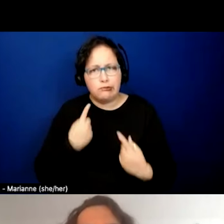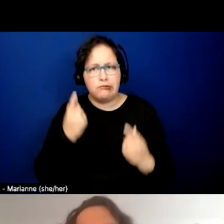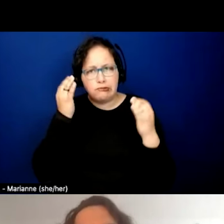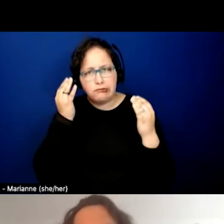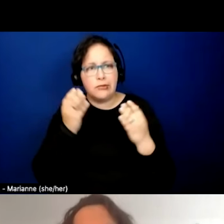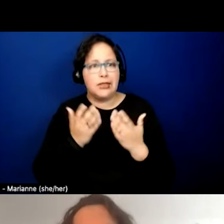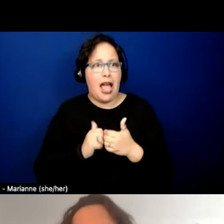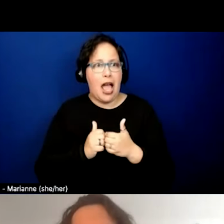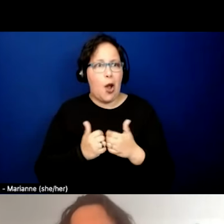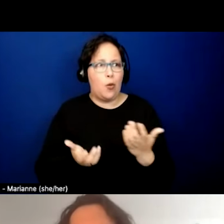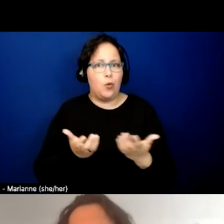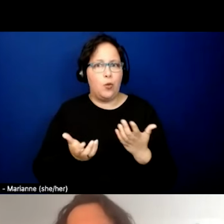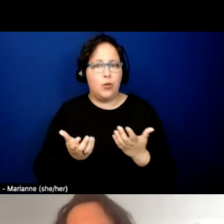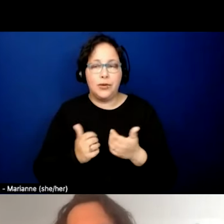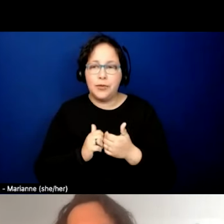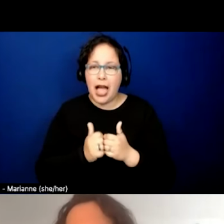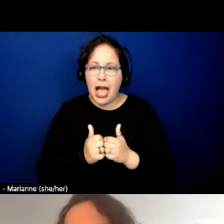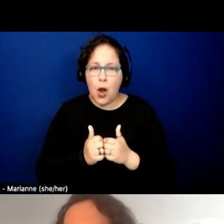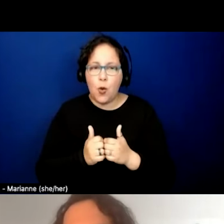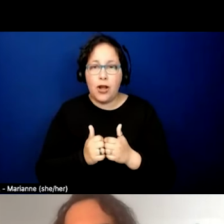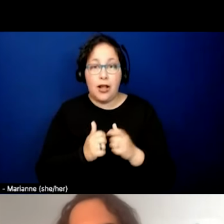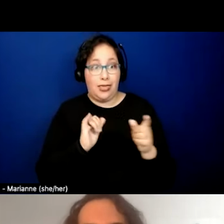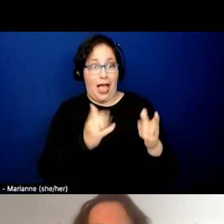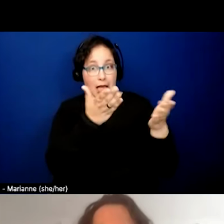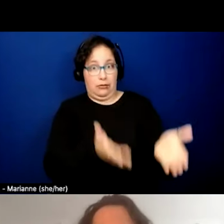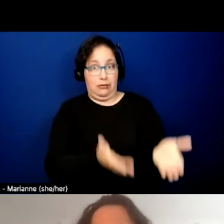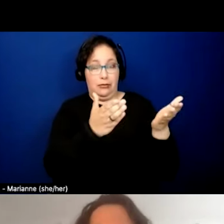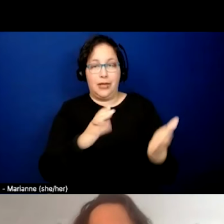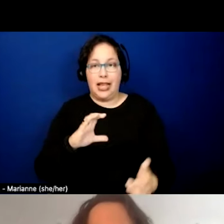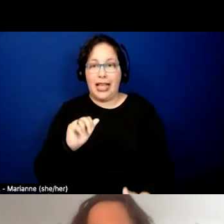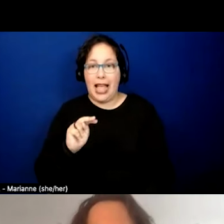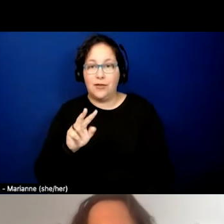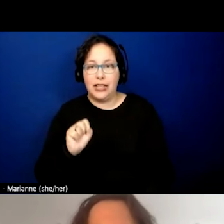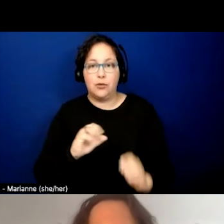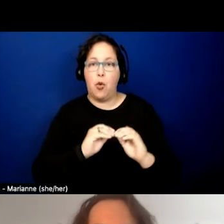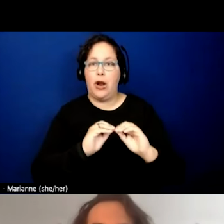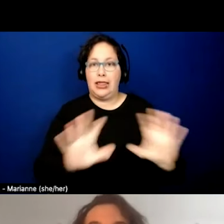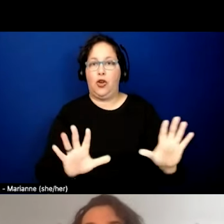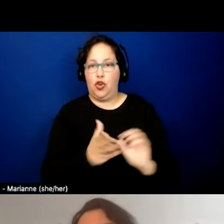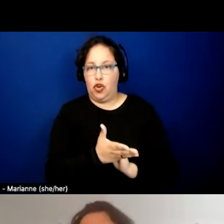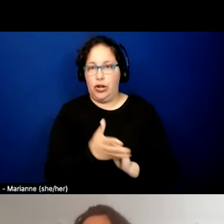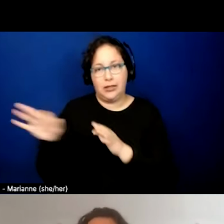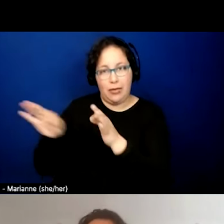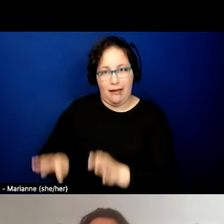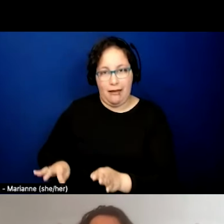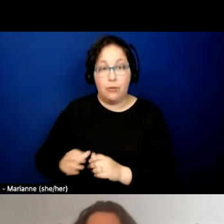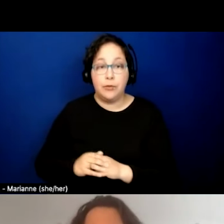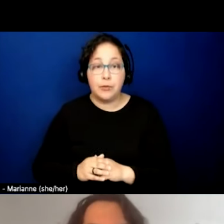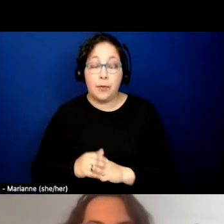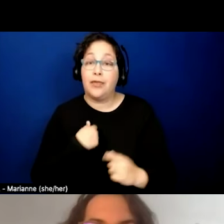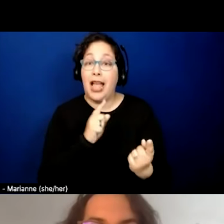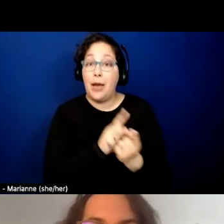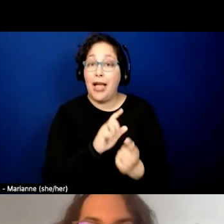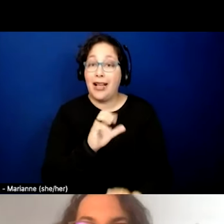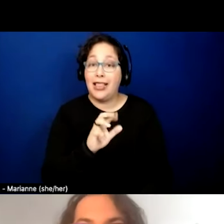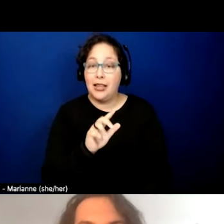How do we make what is inside of the canvas more transparent to screen reader users? I met Claire in late 2016 when